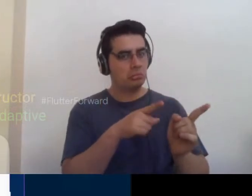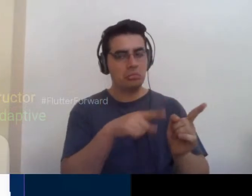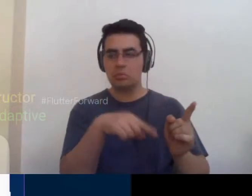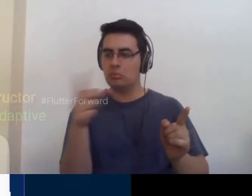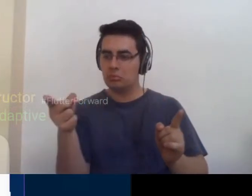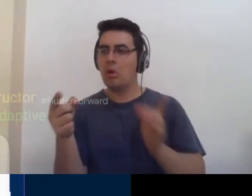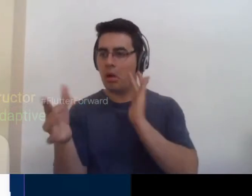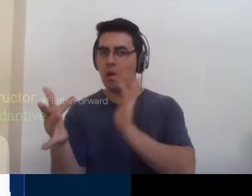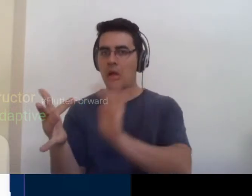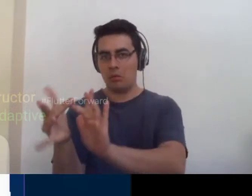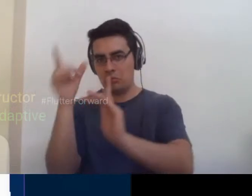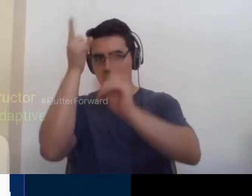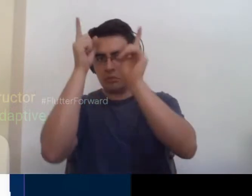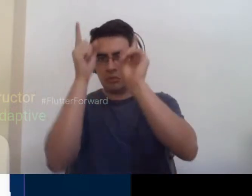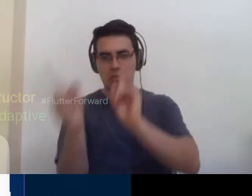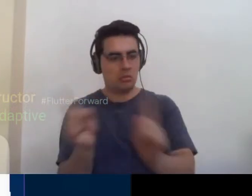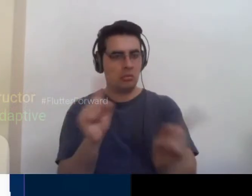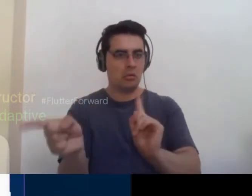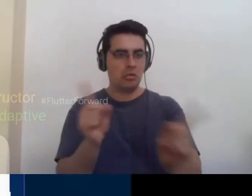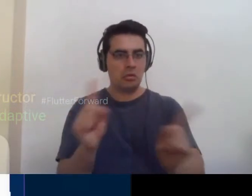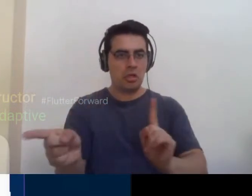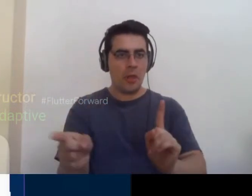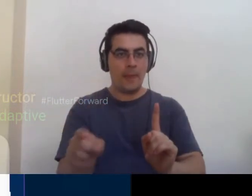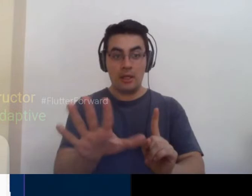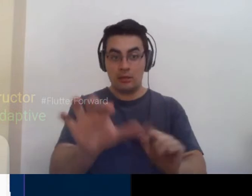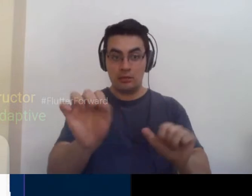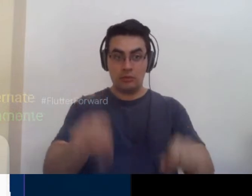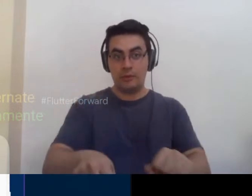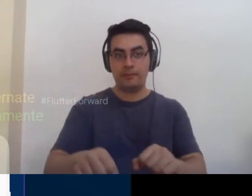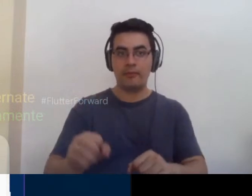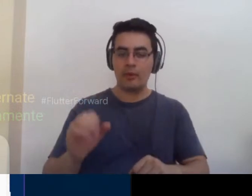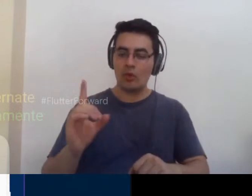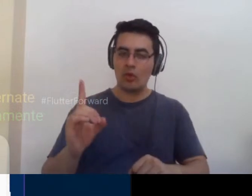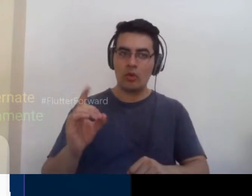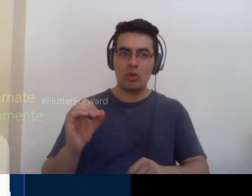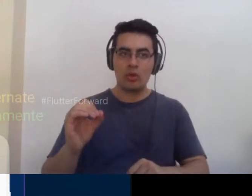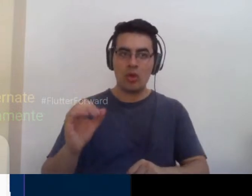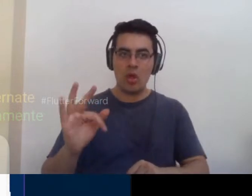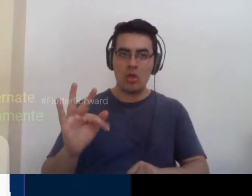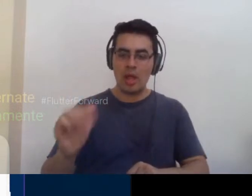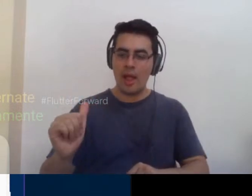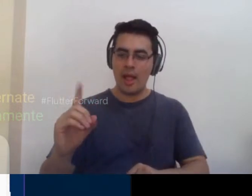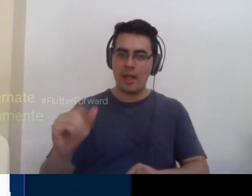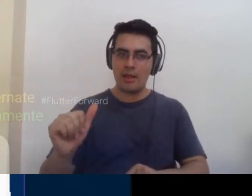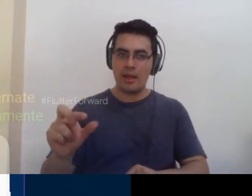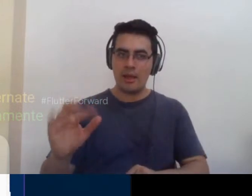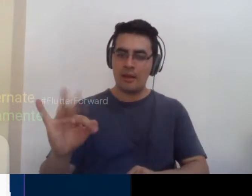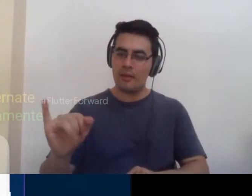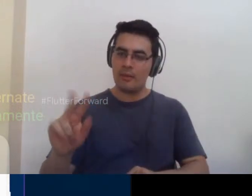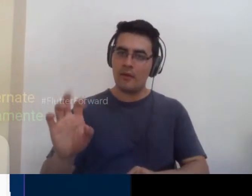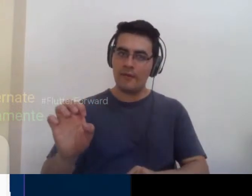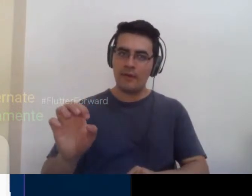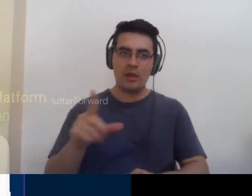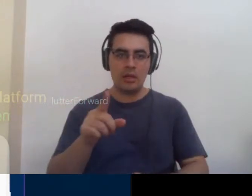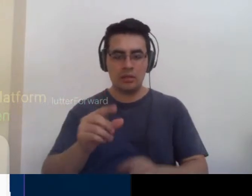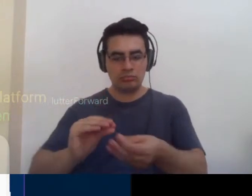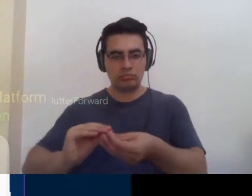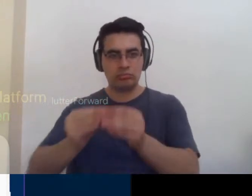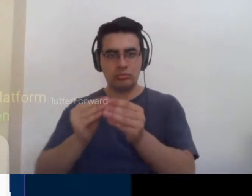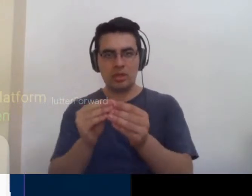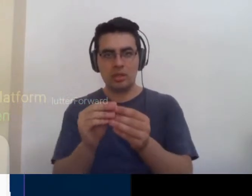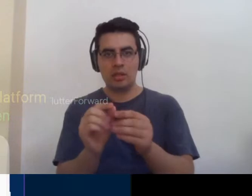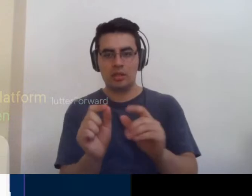I can use the .adaptive name constructor to create a switch widget that will automatically alternate